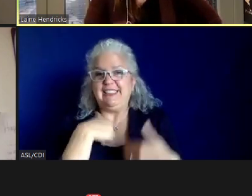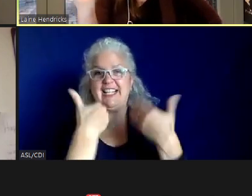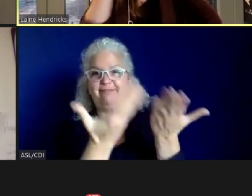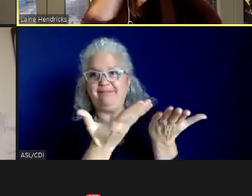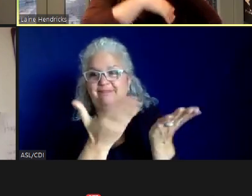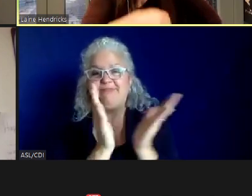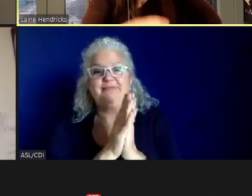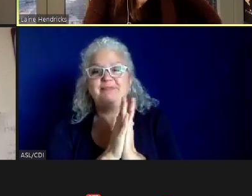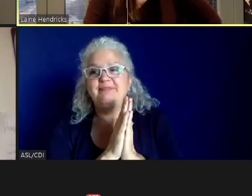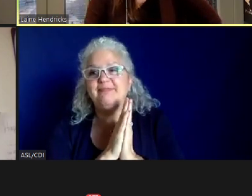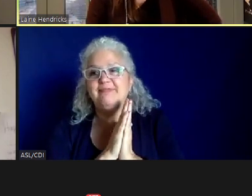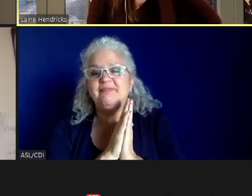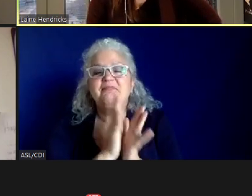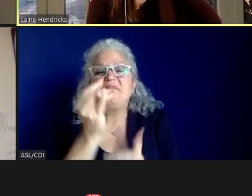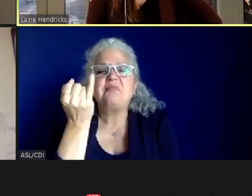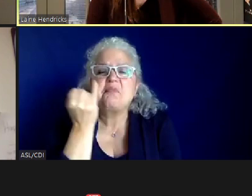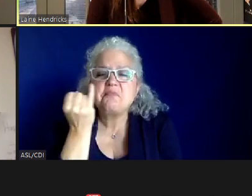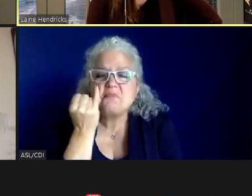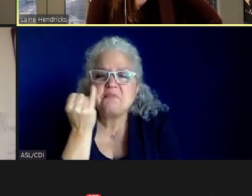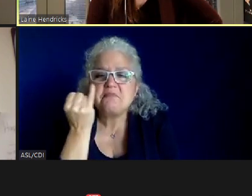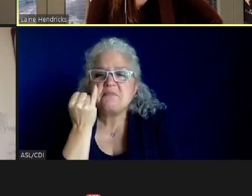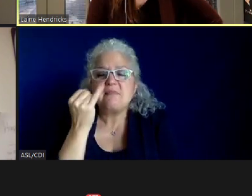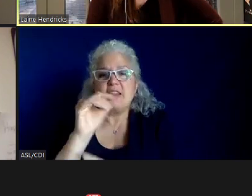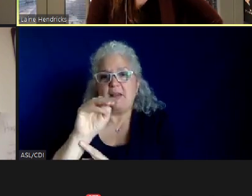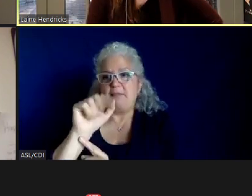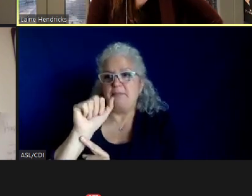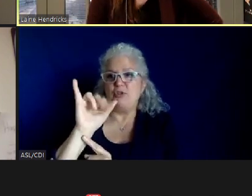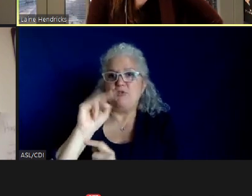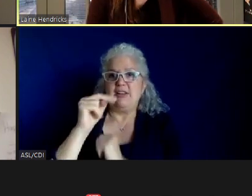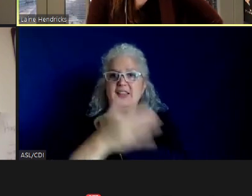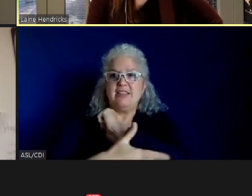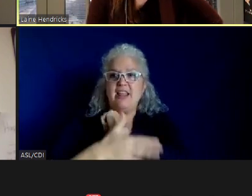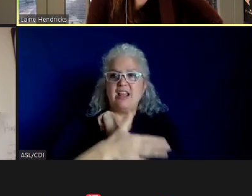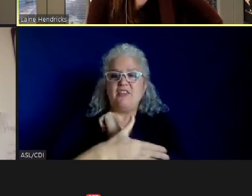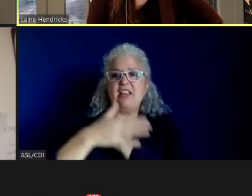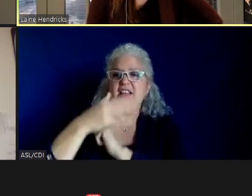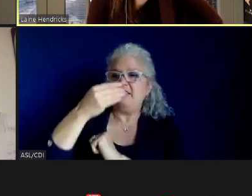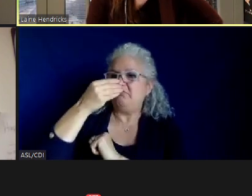say, we're just going to do our own thing and not follow the state order?